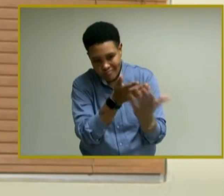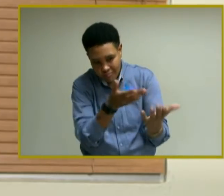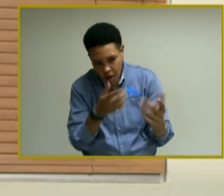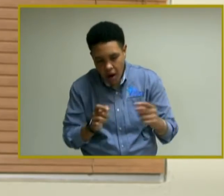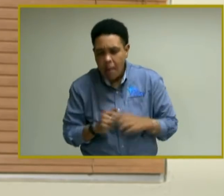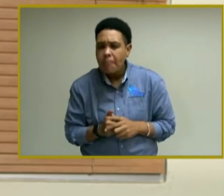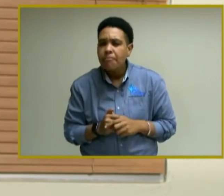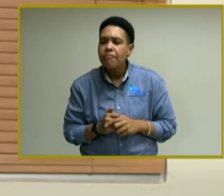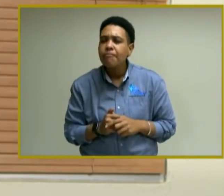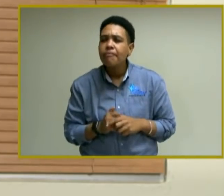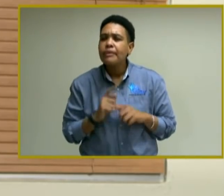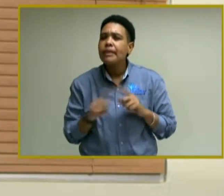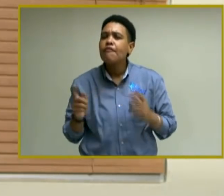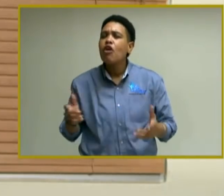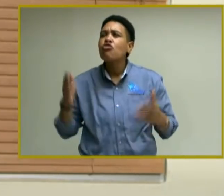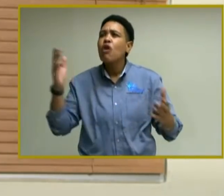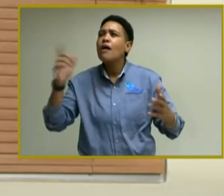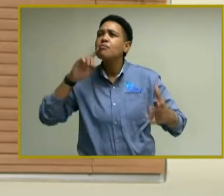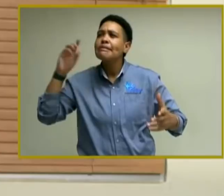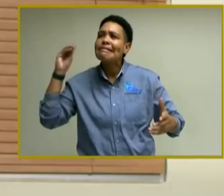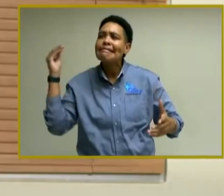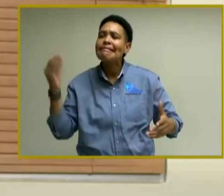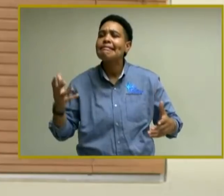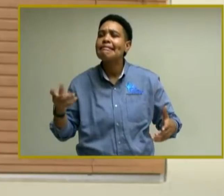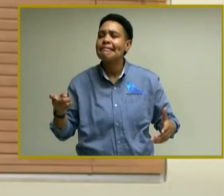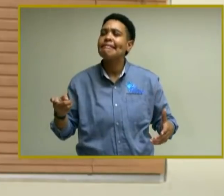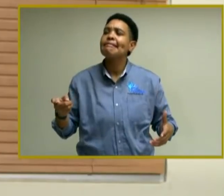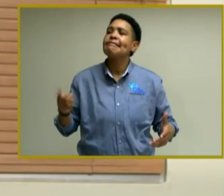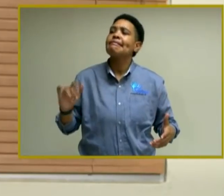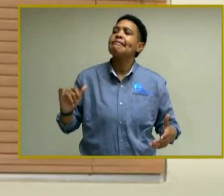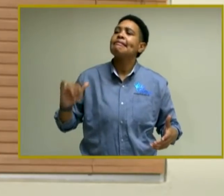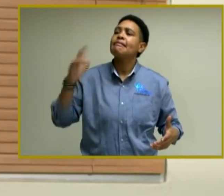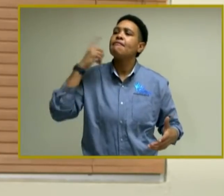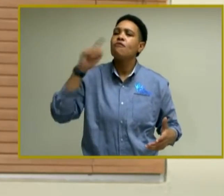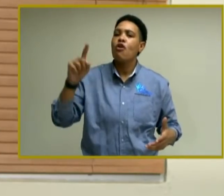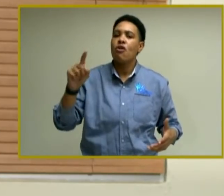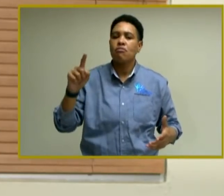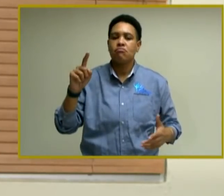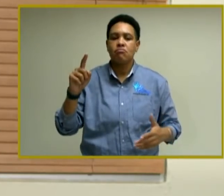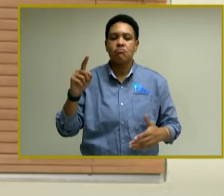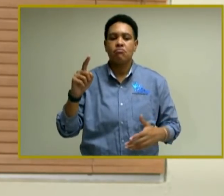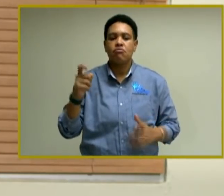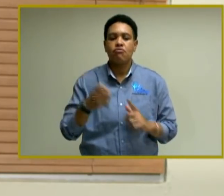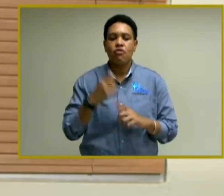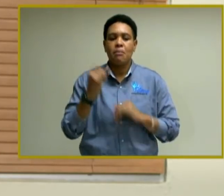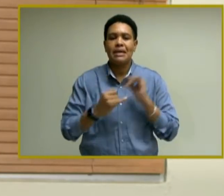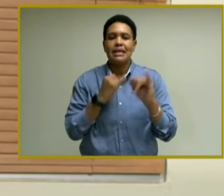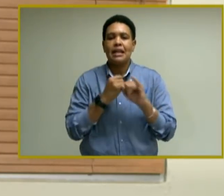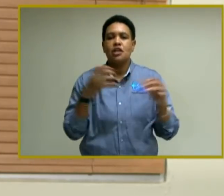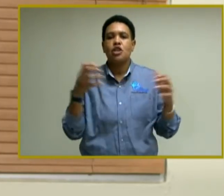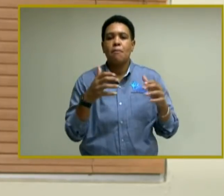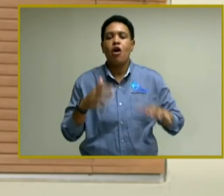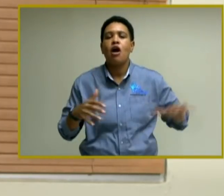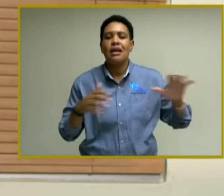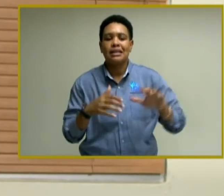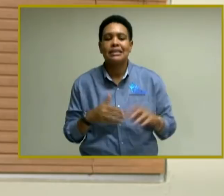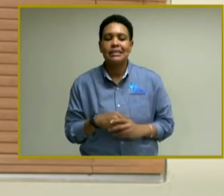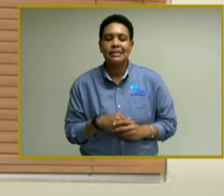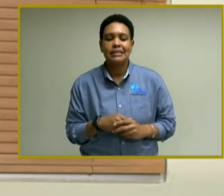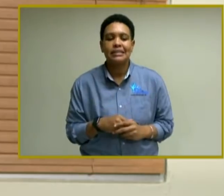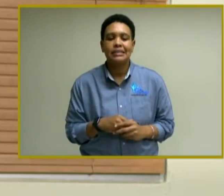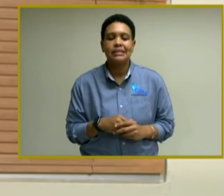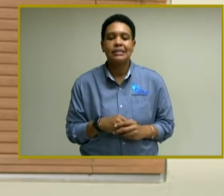The recommendations that are issued, however, from international bodies